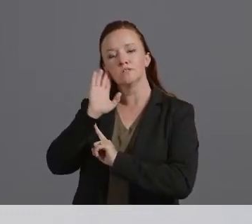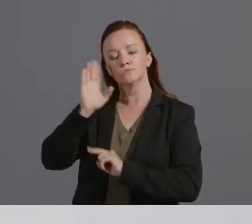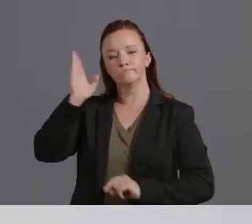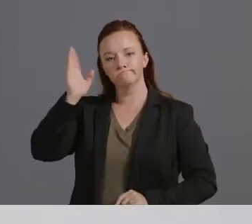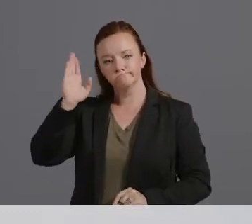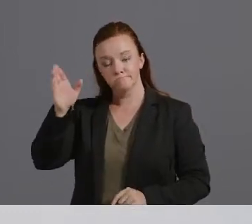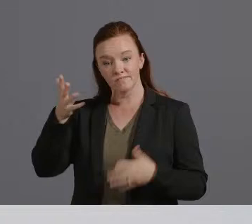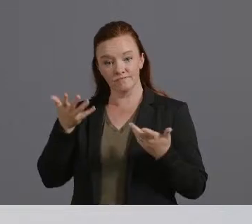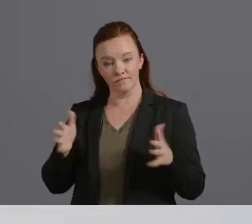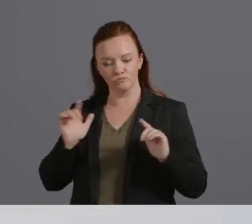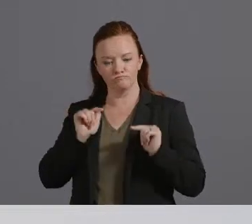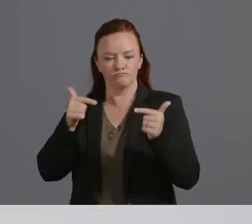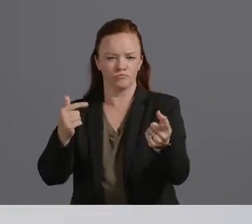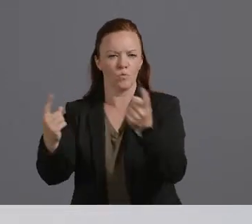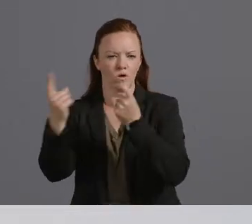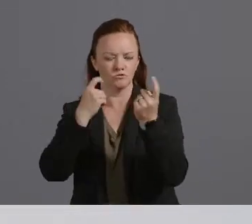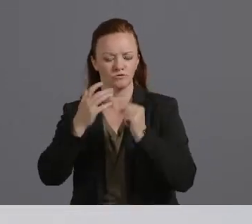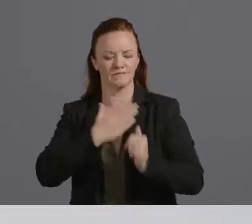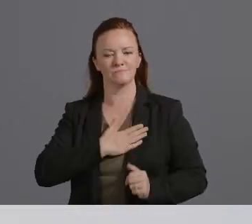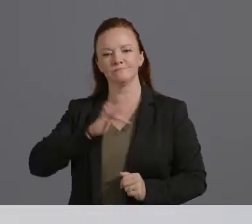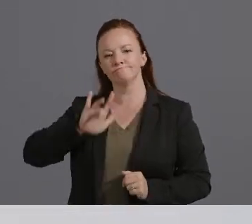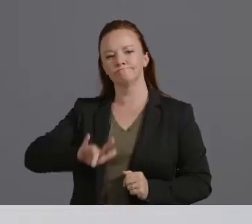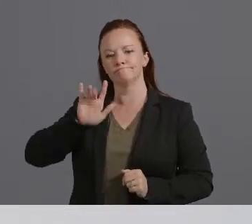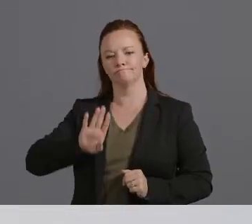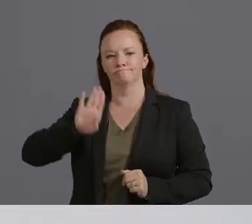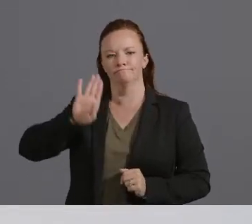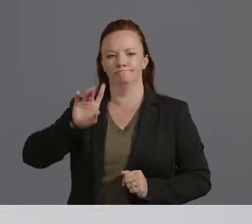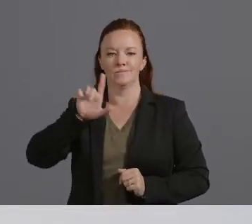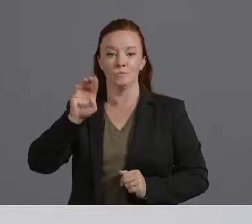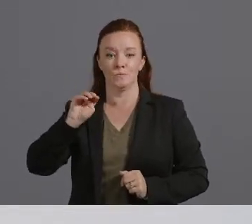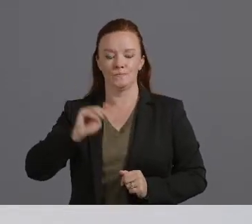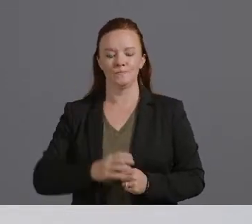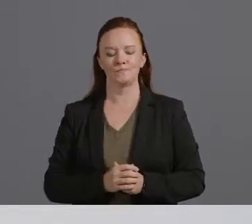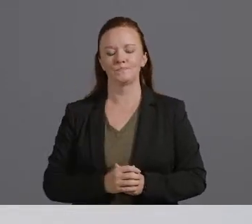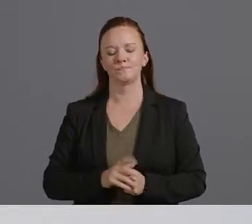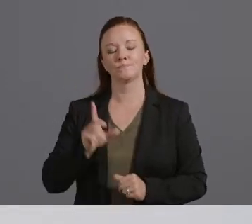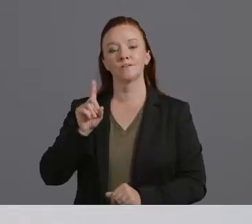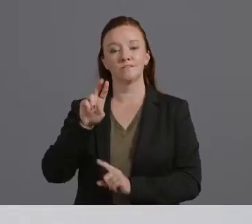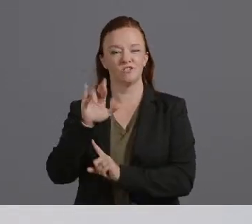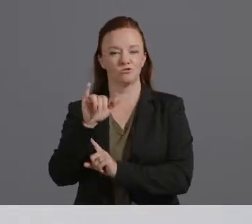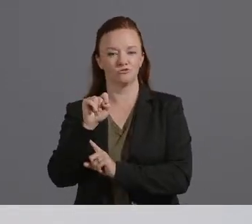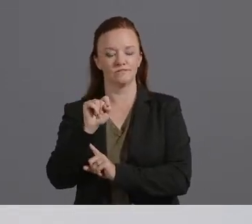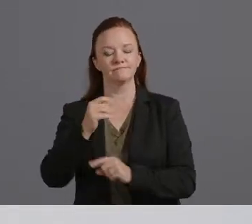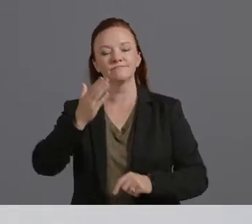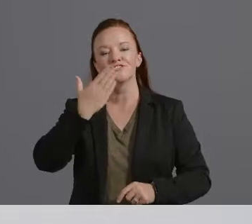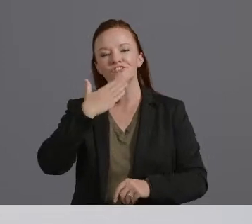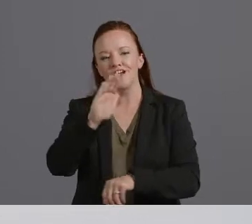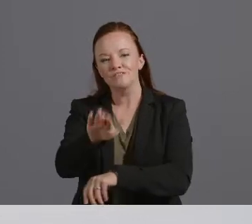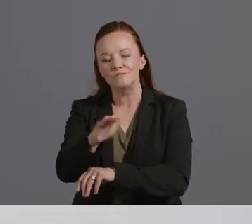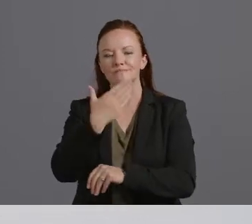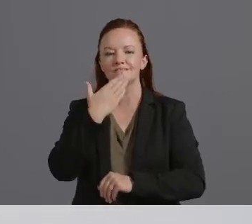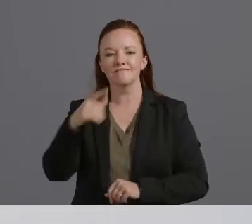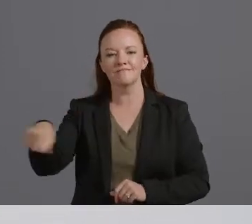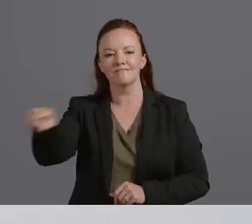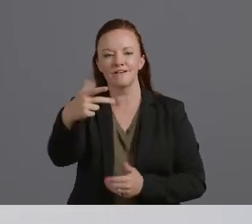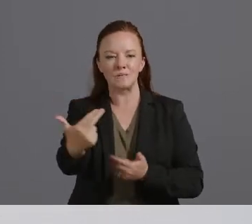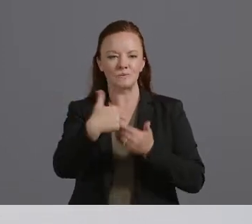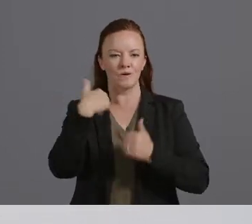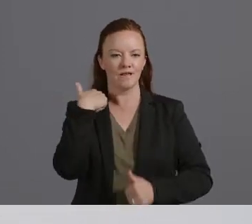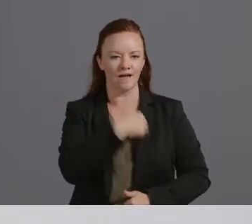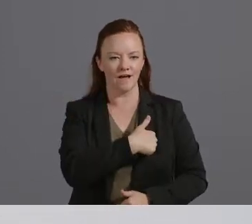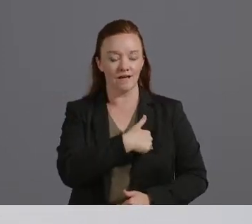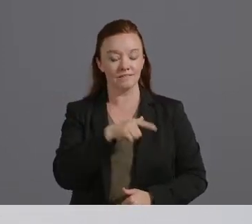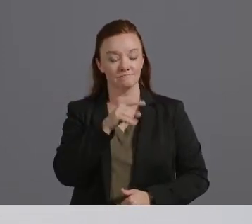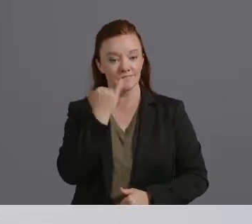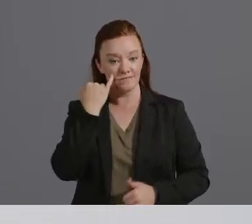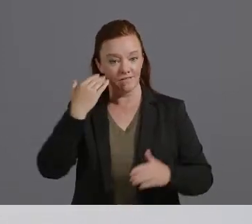Zoom. And with that, I'll turn it over to Dr. Christ. Good afternoon, everyone, and thank you for joining us today. For those that don't know me yet,